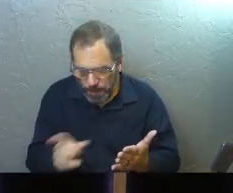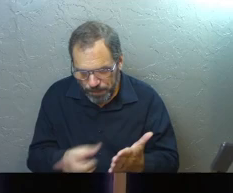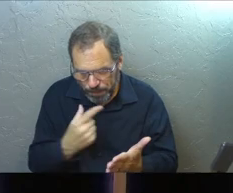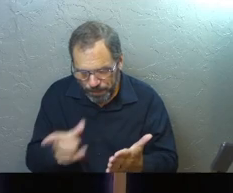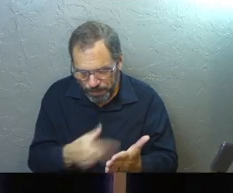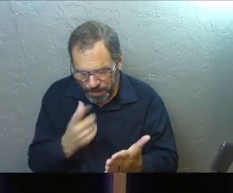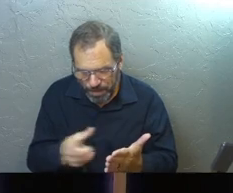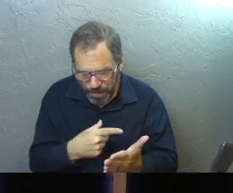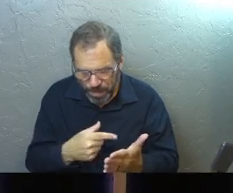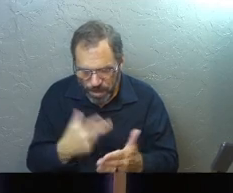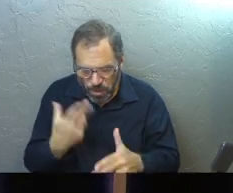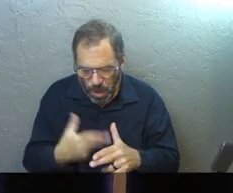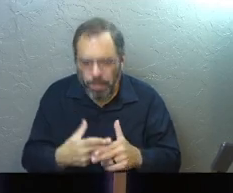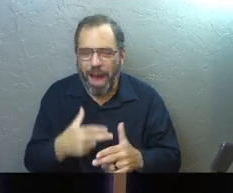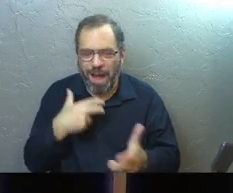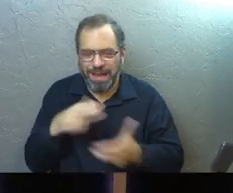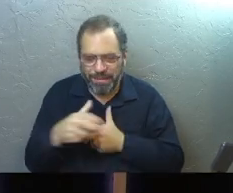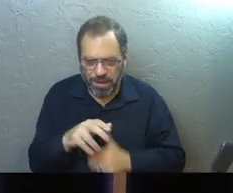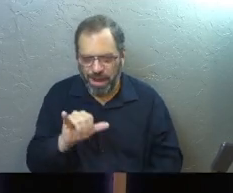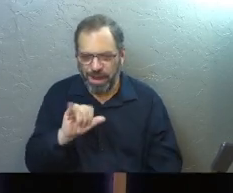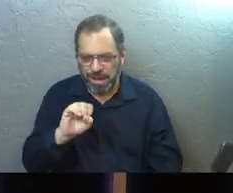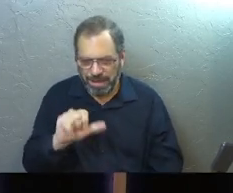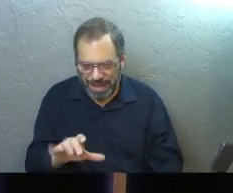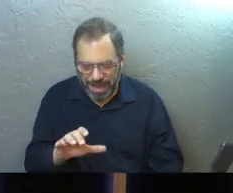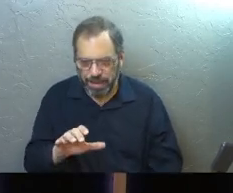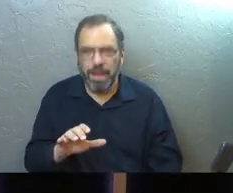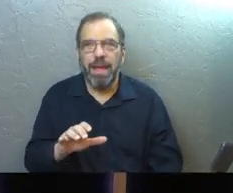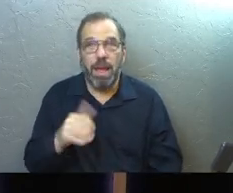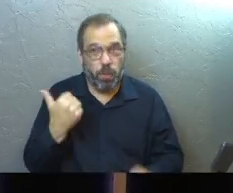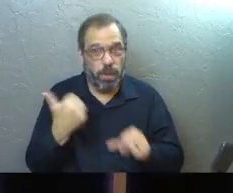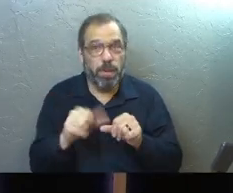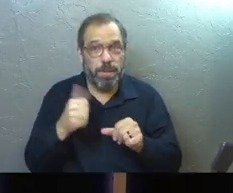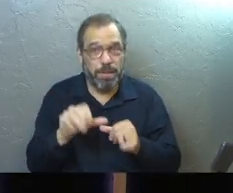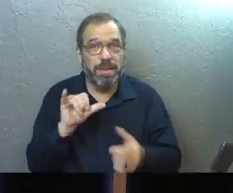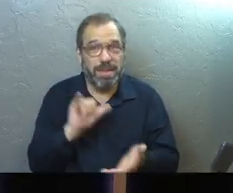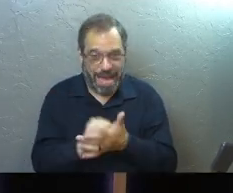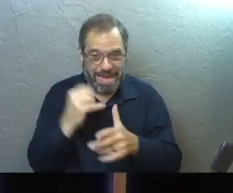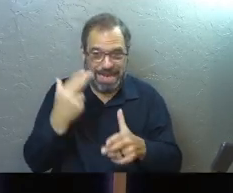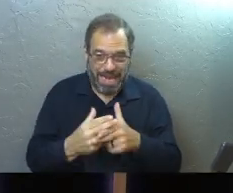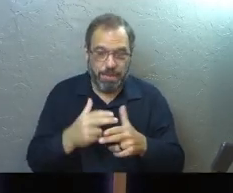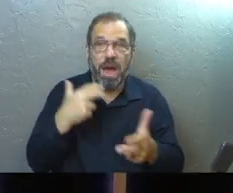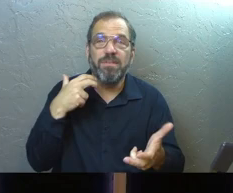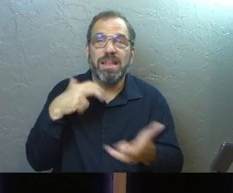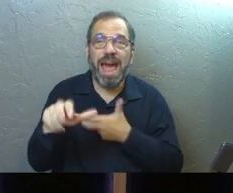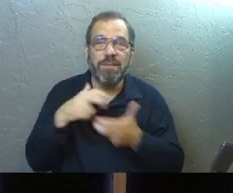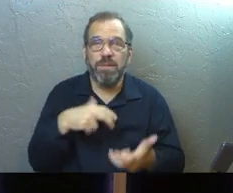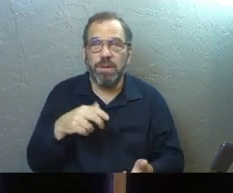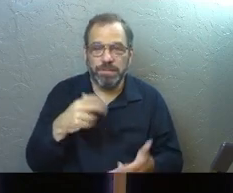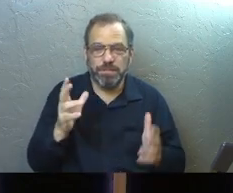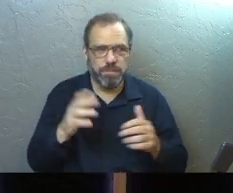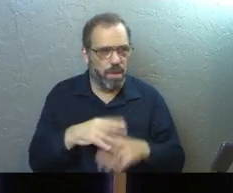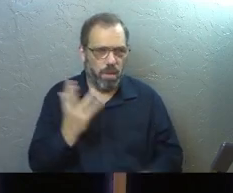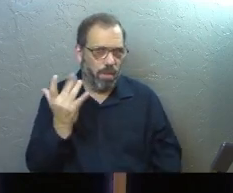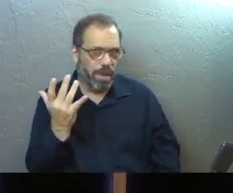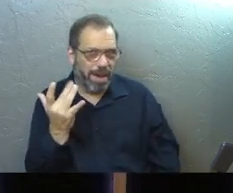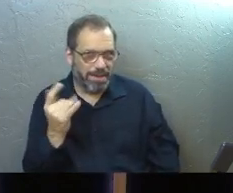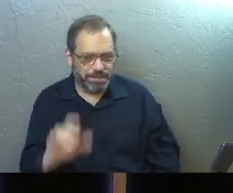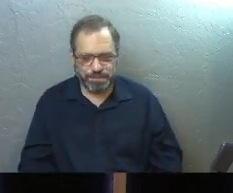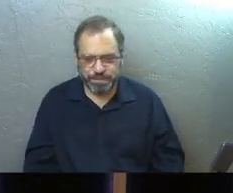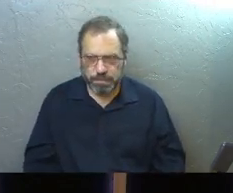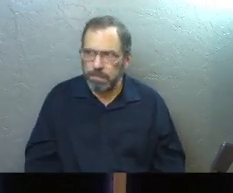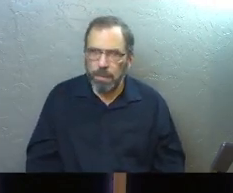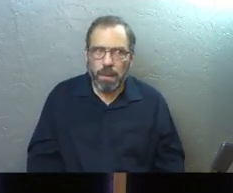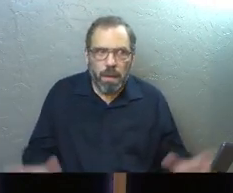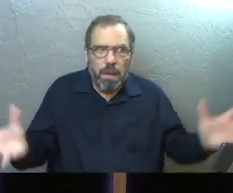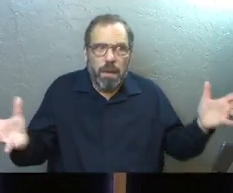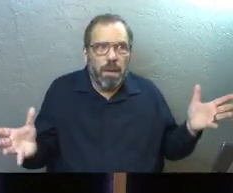We're going to call him laughter. And we're never going to forget that moment. Why? You're